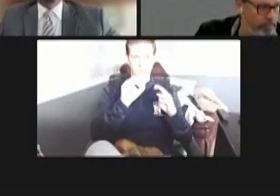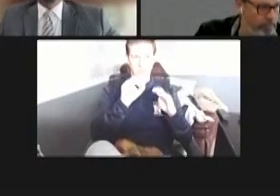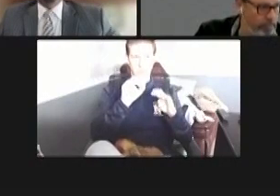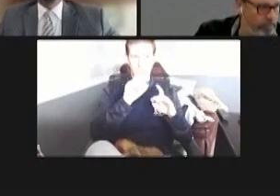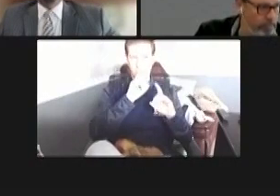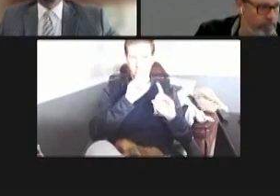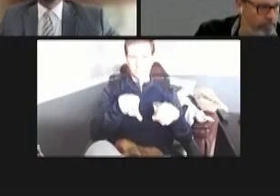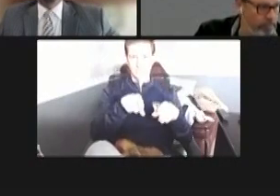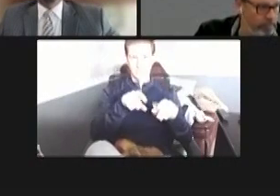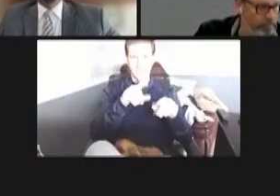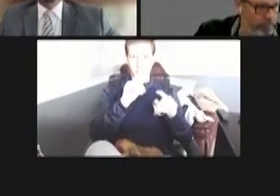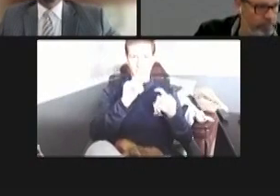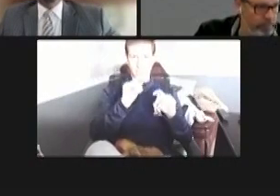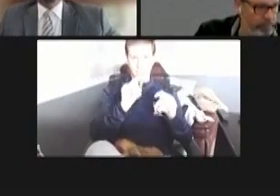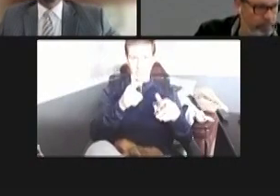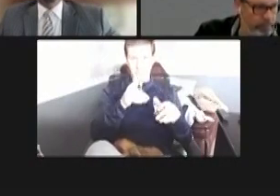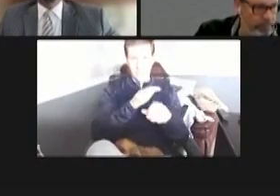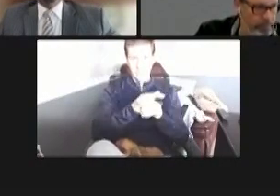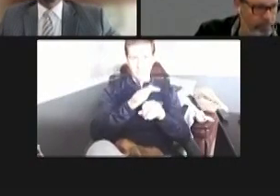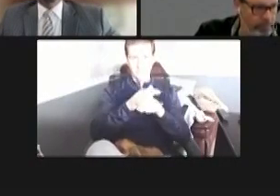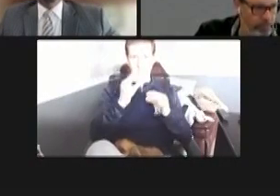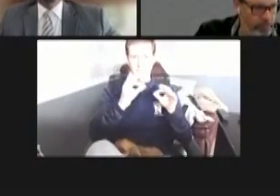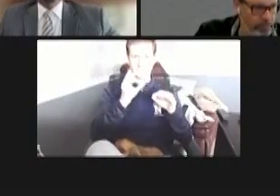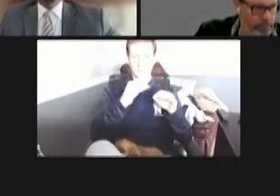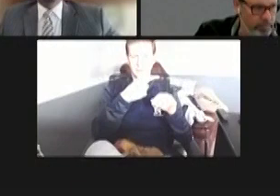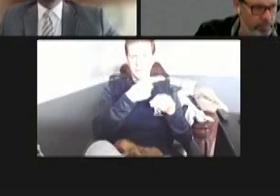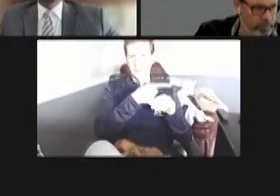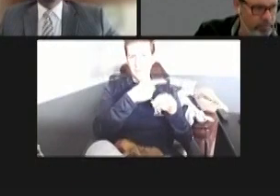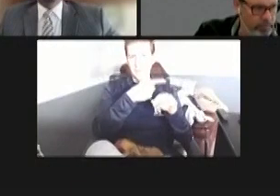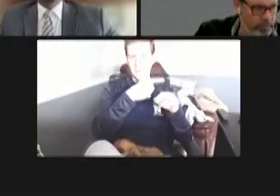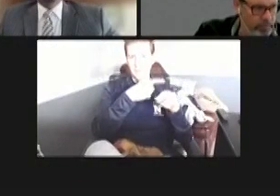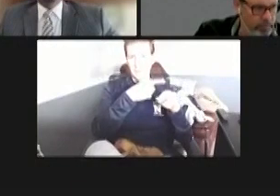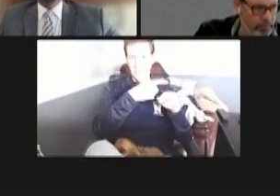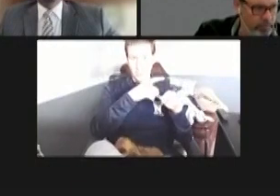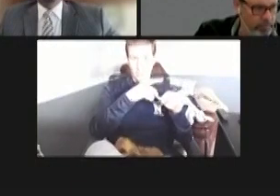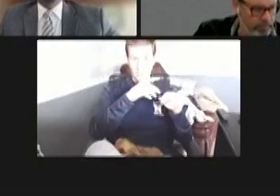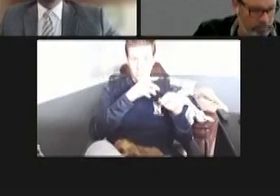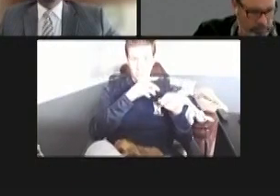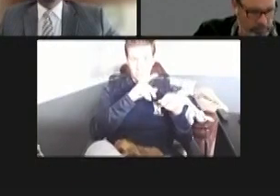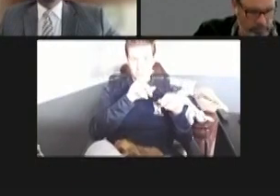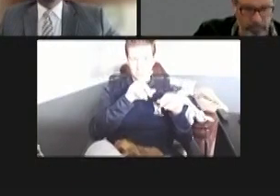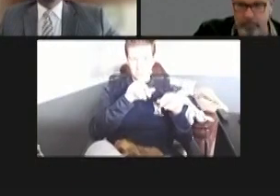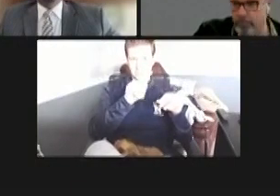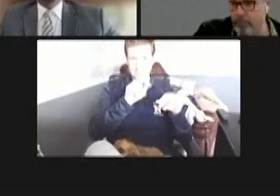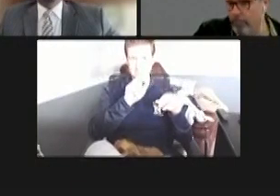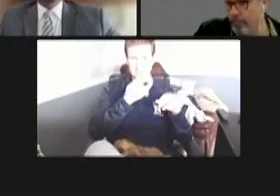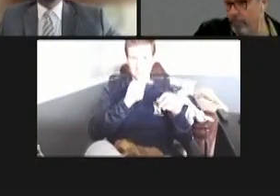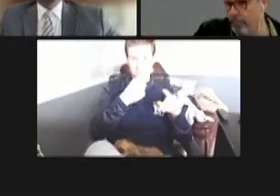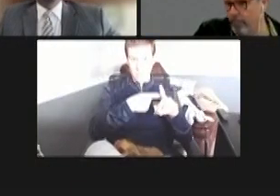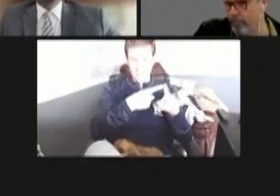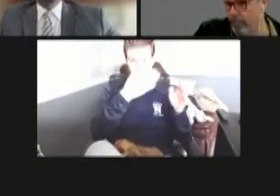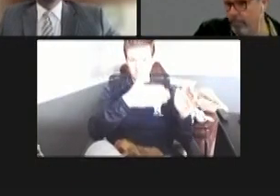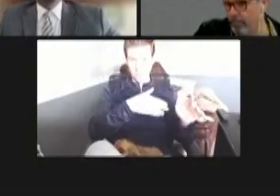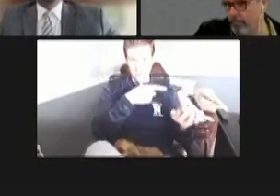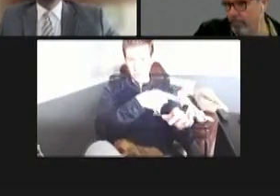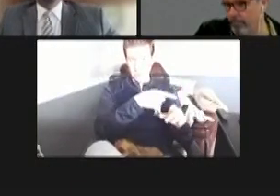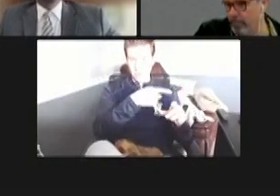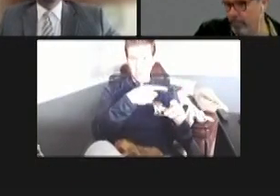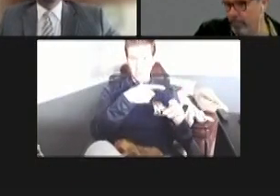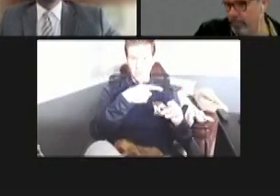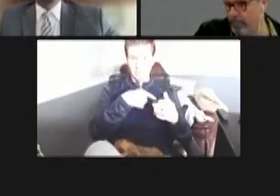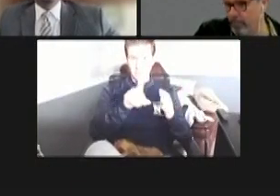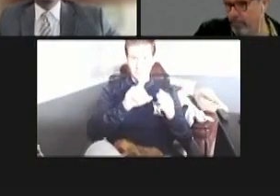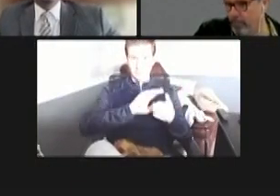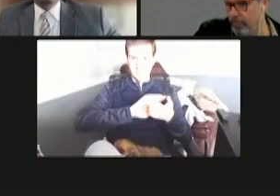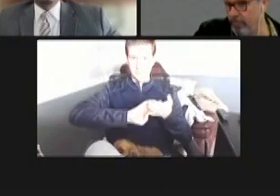respond quick enough if the tenant is facing the eviction to pay within the allotted time? Because you know it's like a